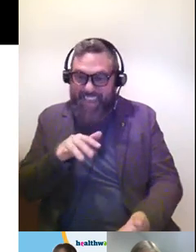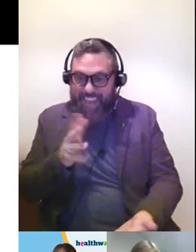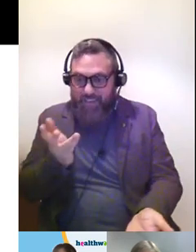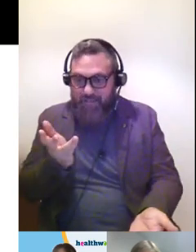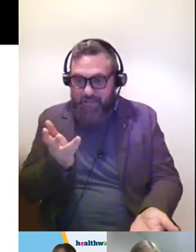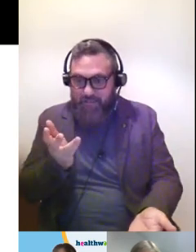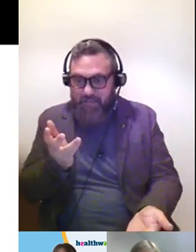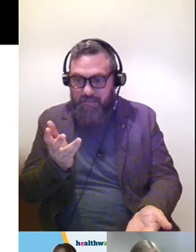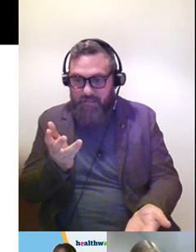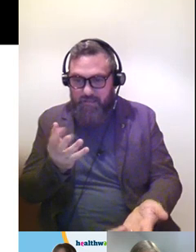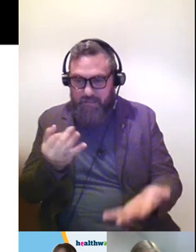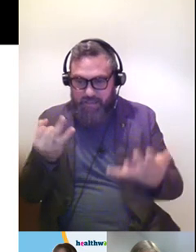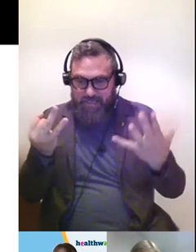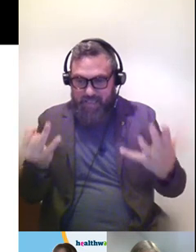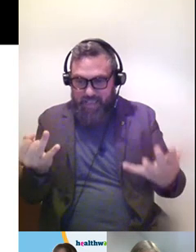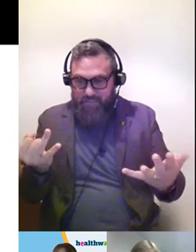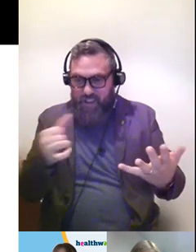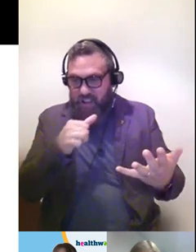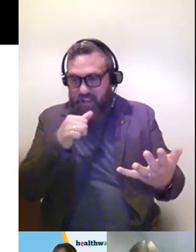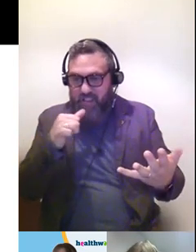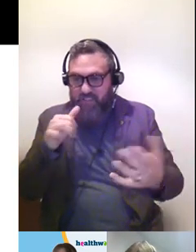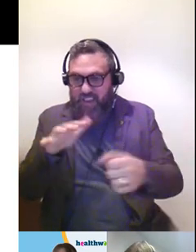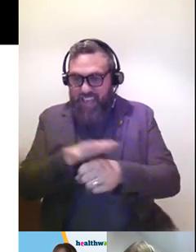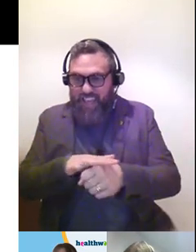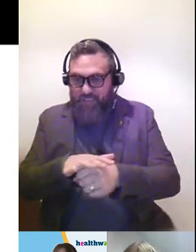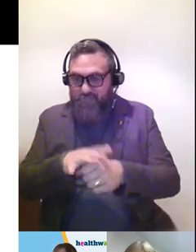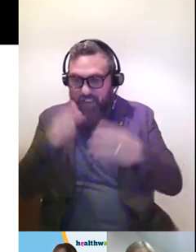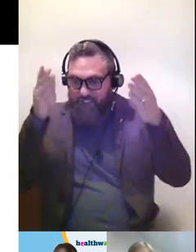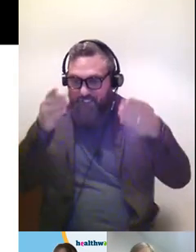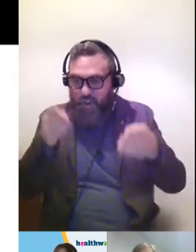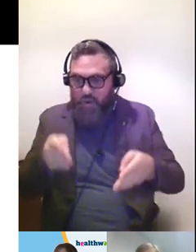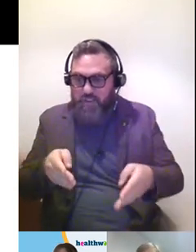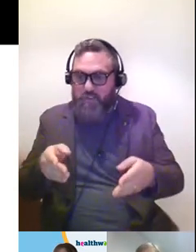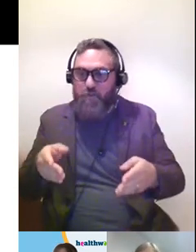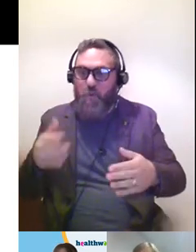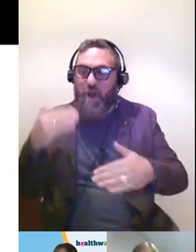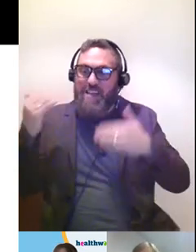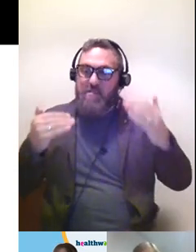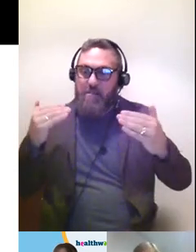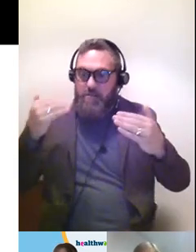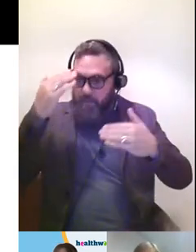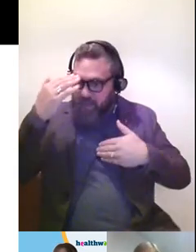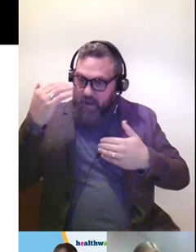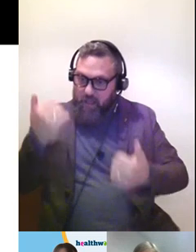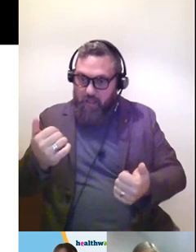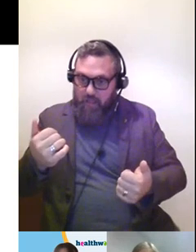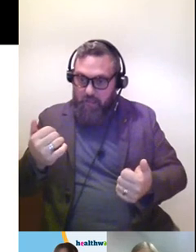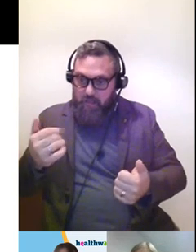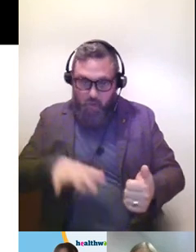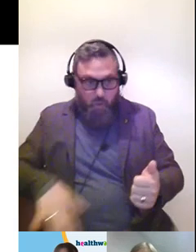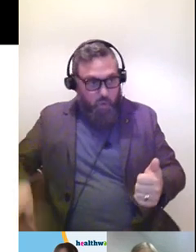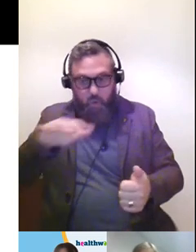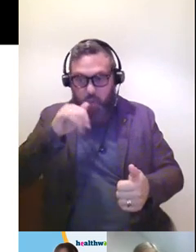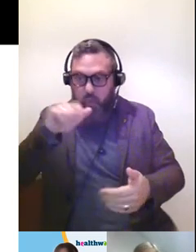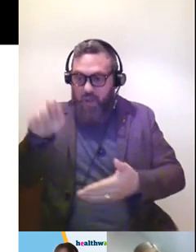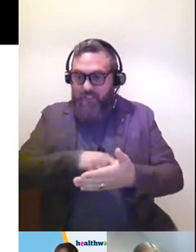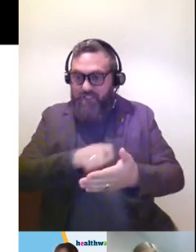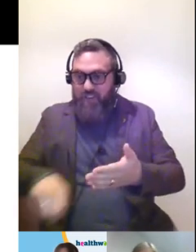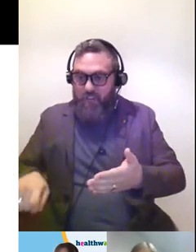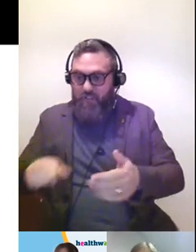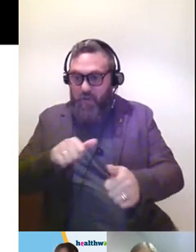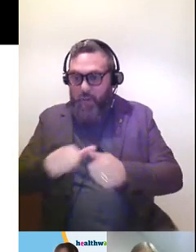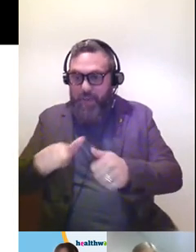example, there are 7 splendid sounding areas of focus for adult mental health. And we'll all vote for better